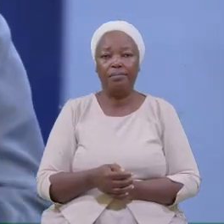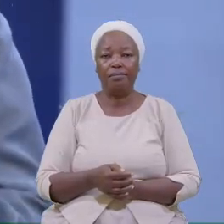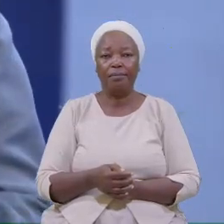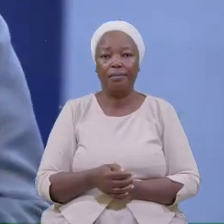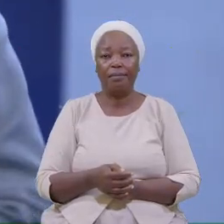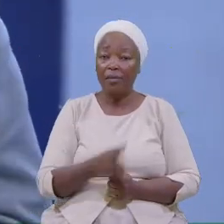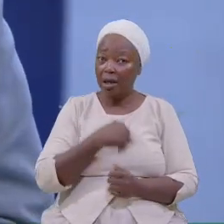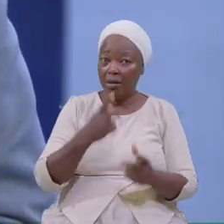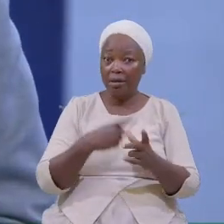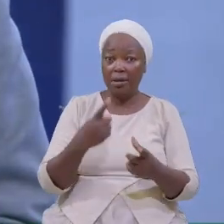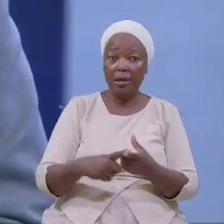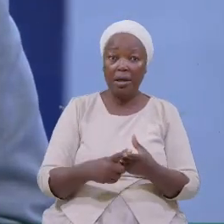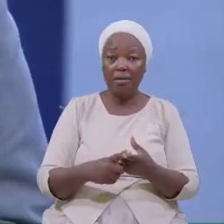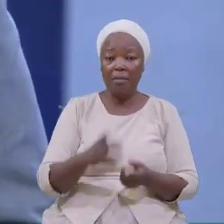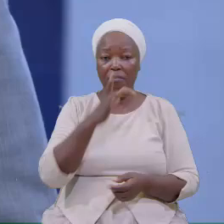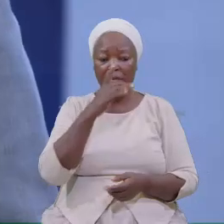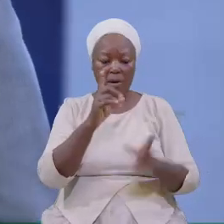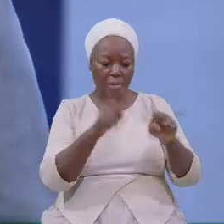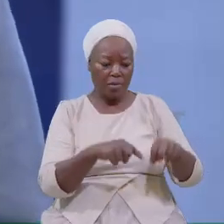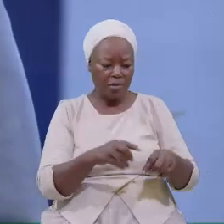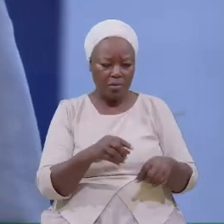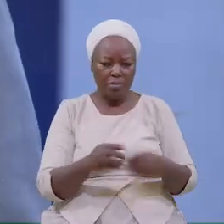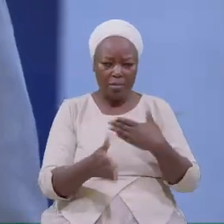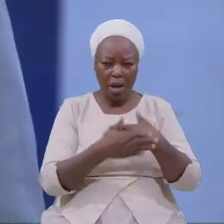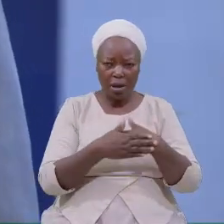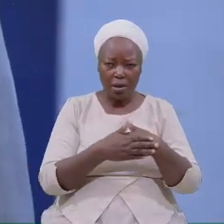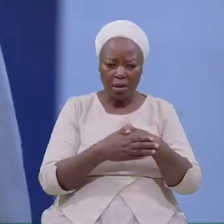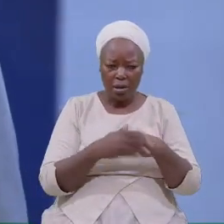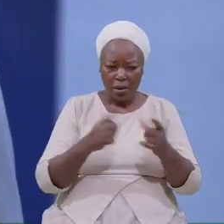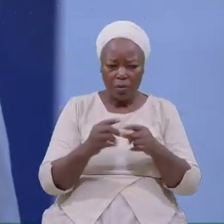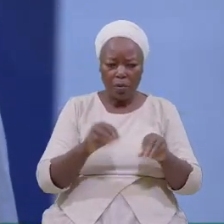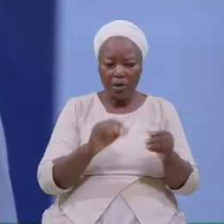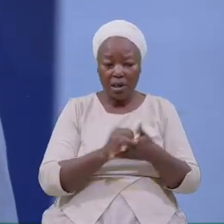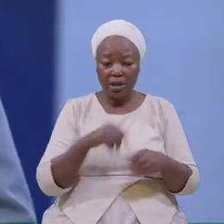And then mommy comes in. We're chewing that thing in the mouth.